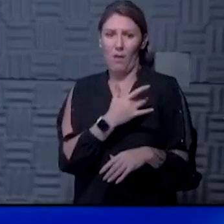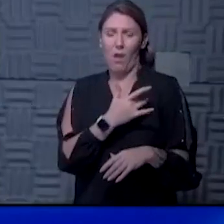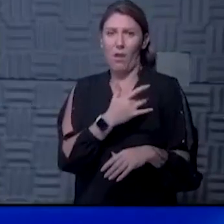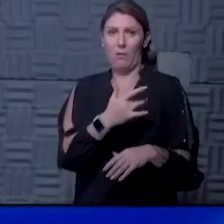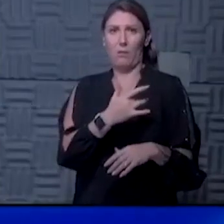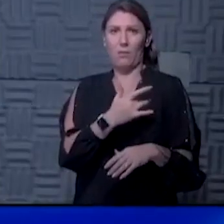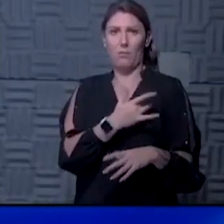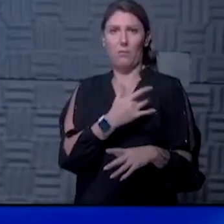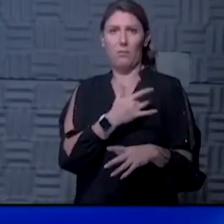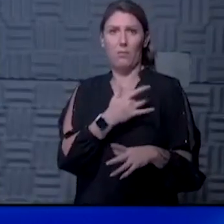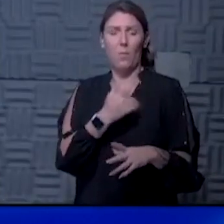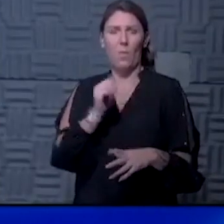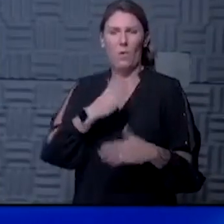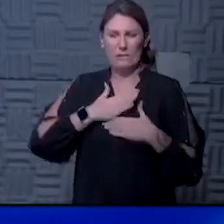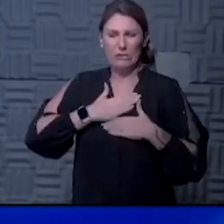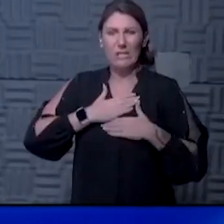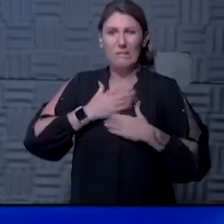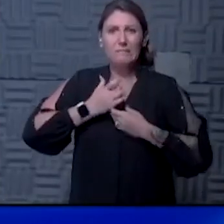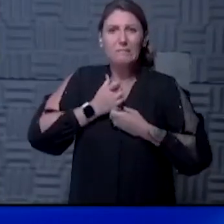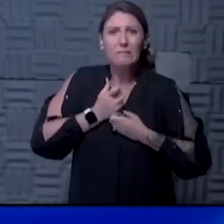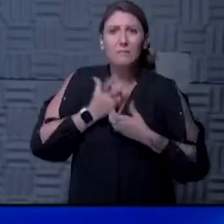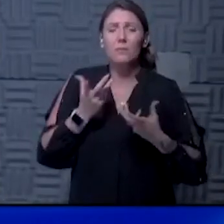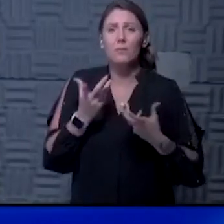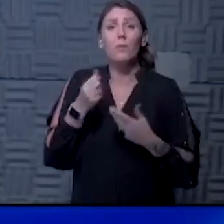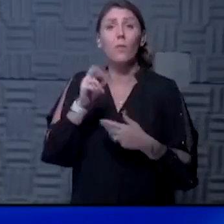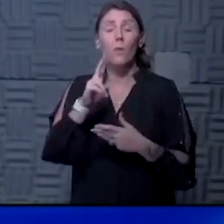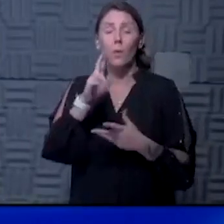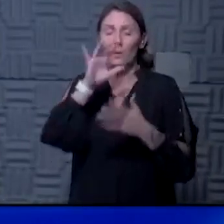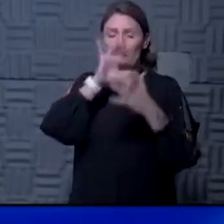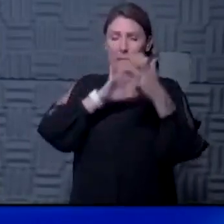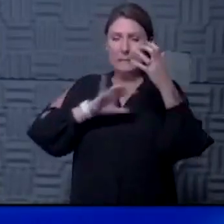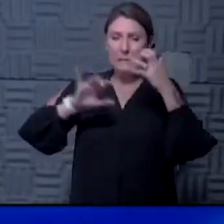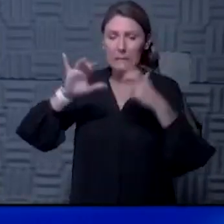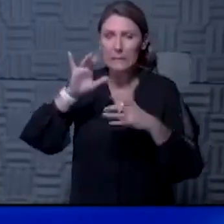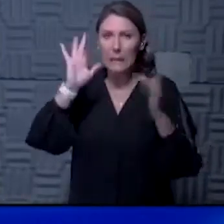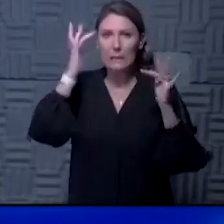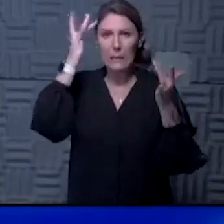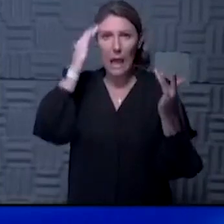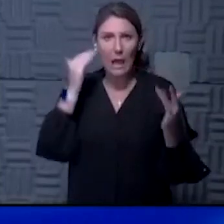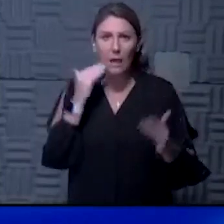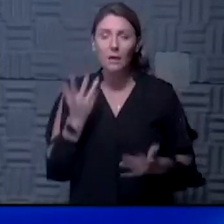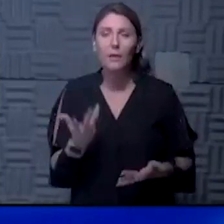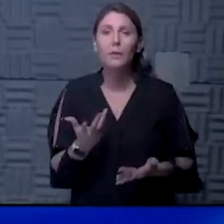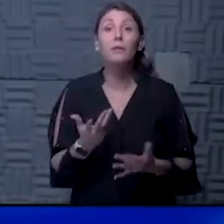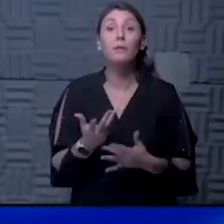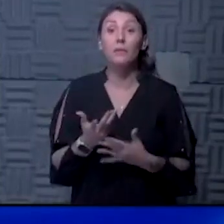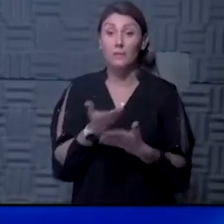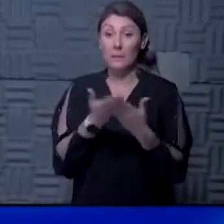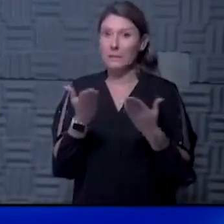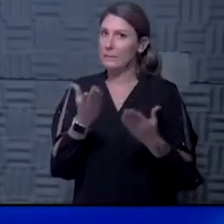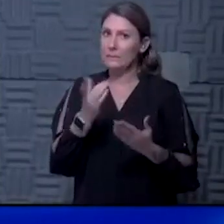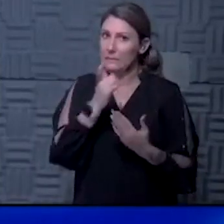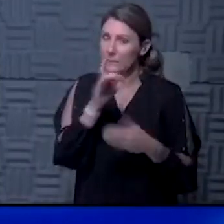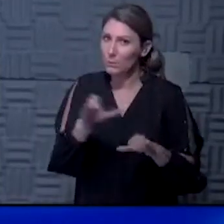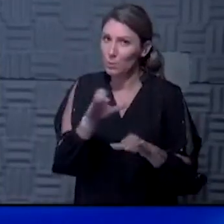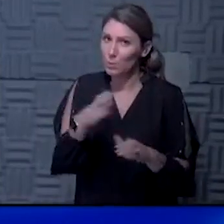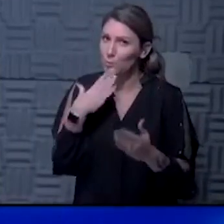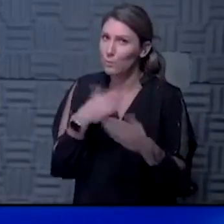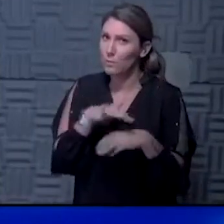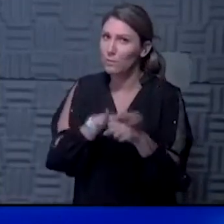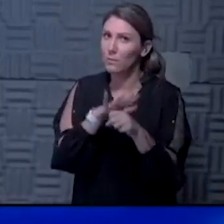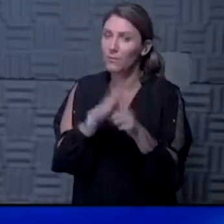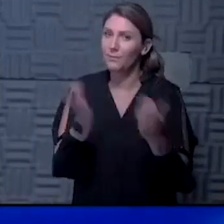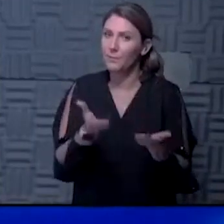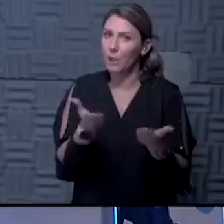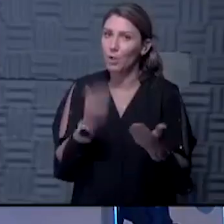chest discomfort or chest tightness, or if you're getting dizzy and lightheaded, those are the kind of things you're going to say, I'm not doing well enough here at home. I need